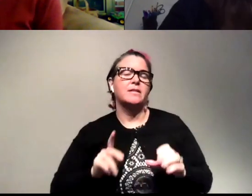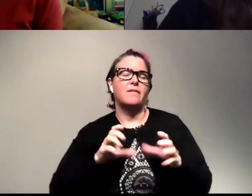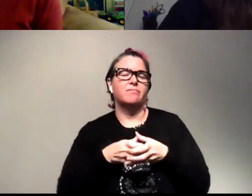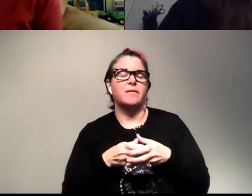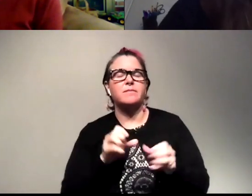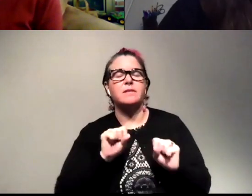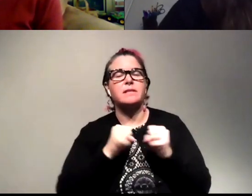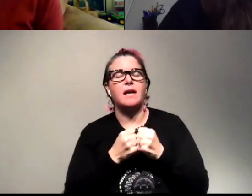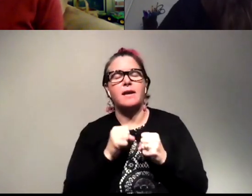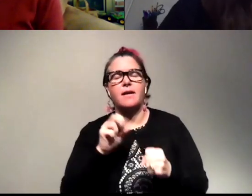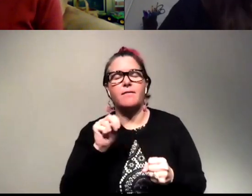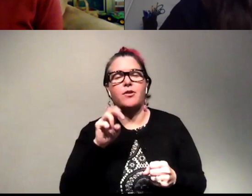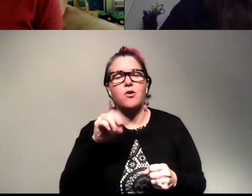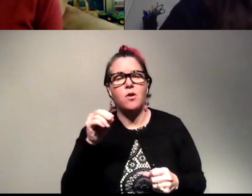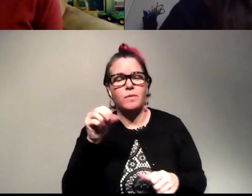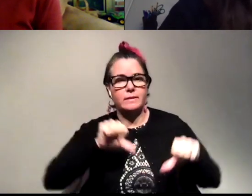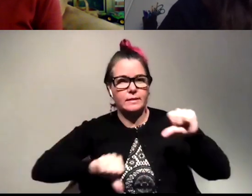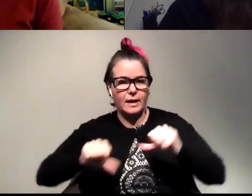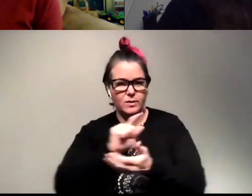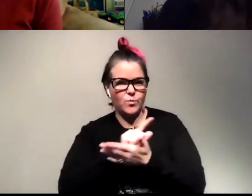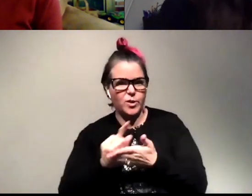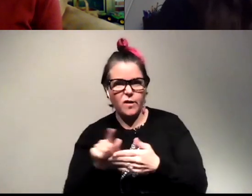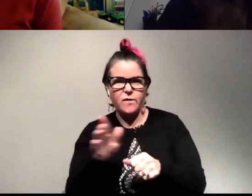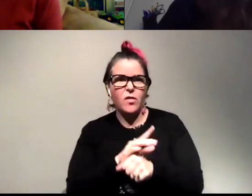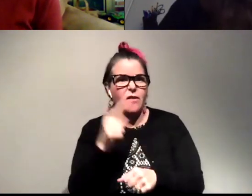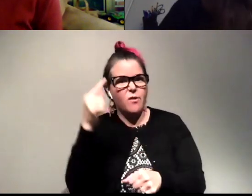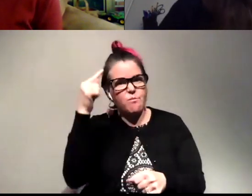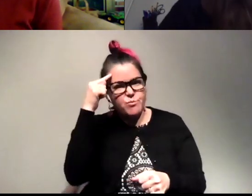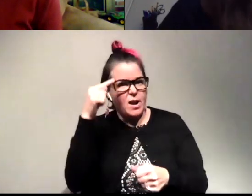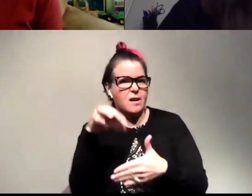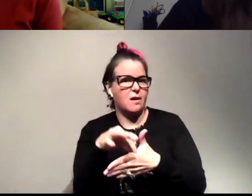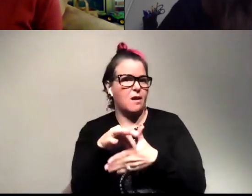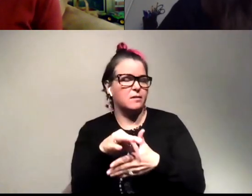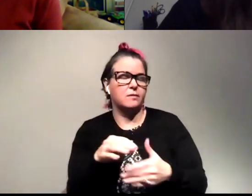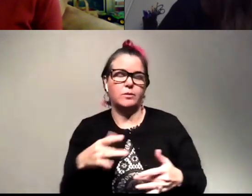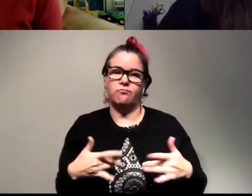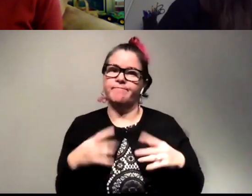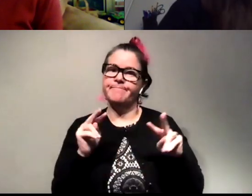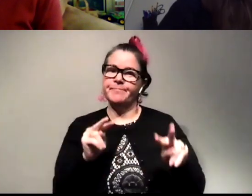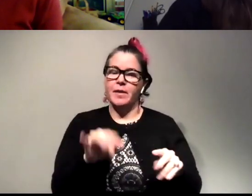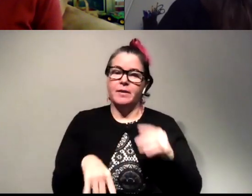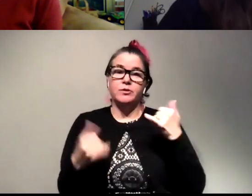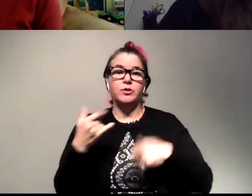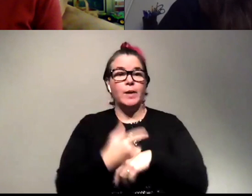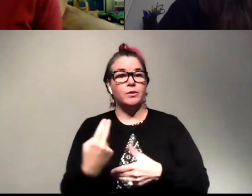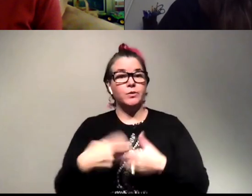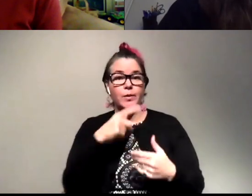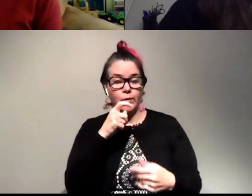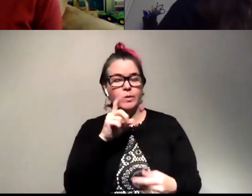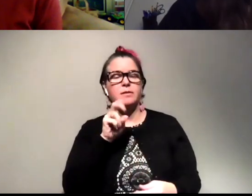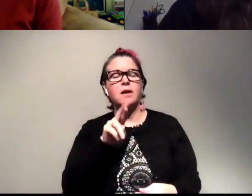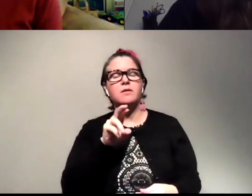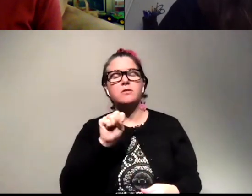for Neuroscience for a week full of brain content. We're super excited about that. Today, we're joined by Dr. Sara